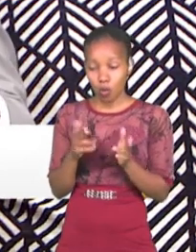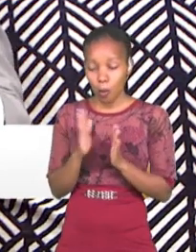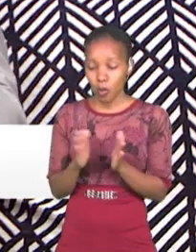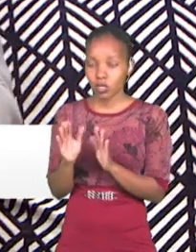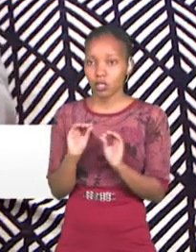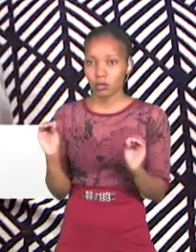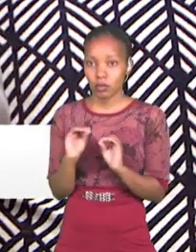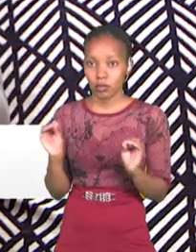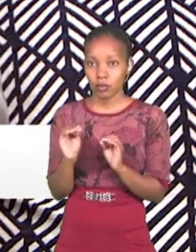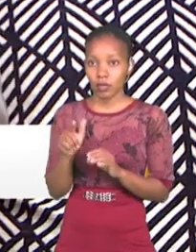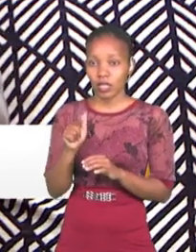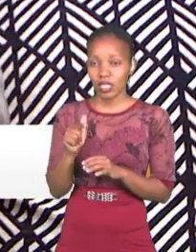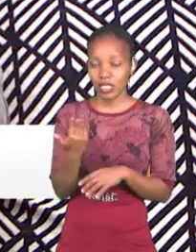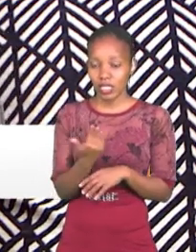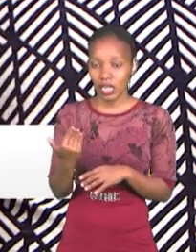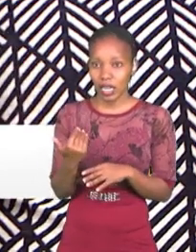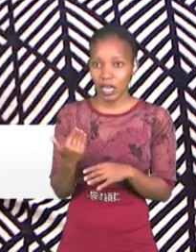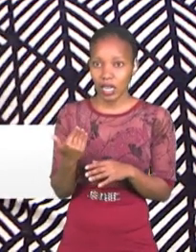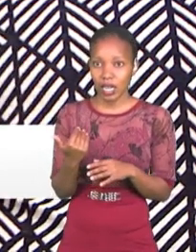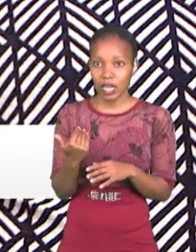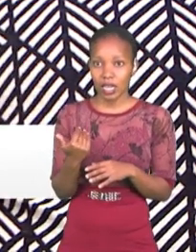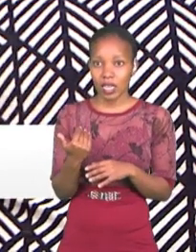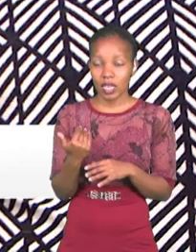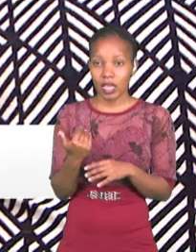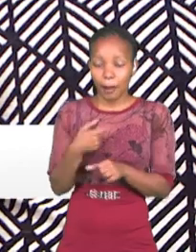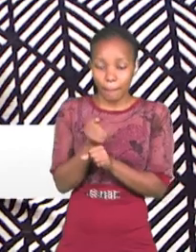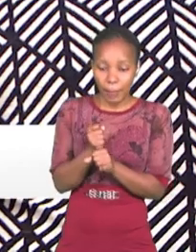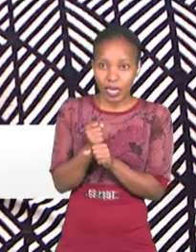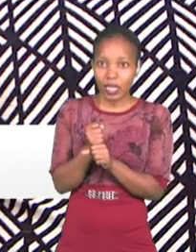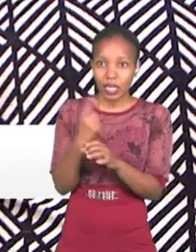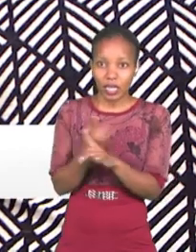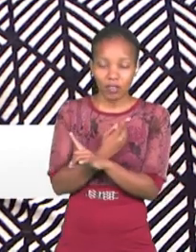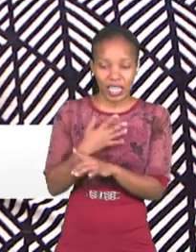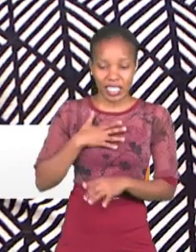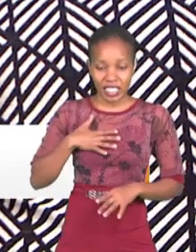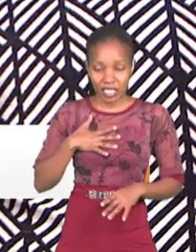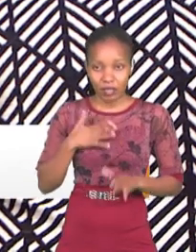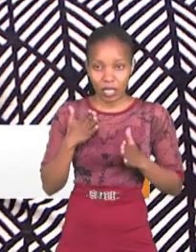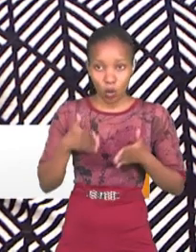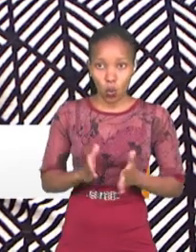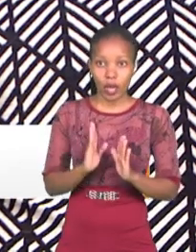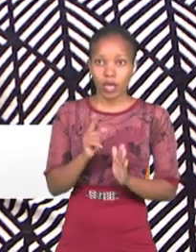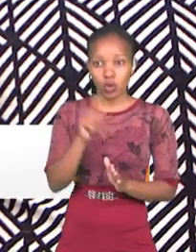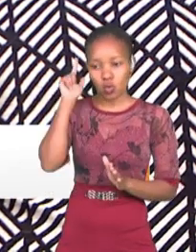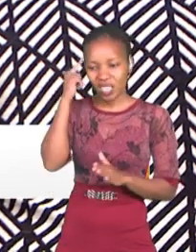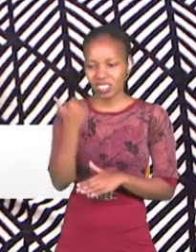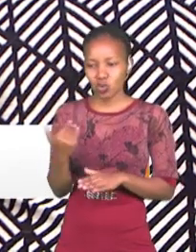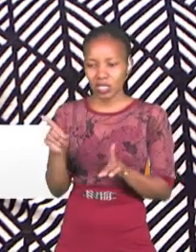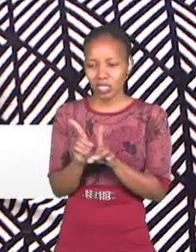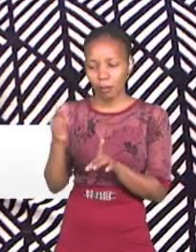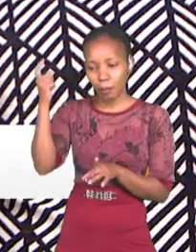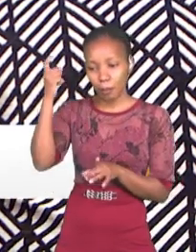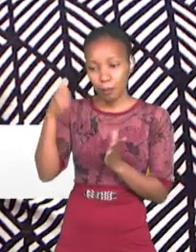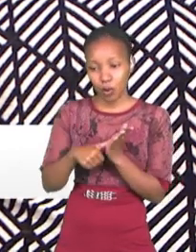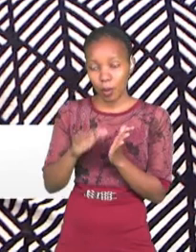procedure? This kid was actually maybe found in a different scientific procedure. Do you think such kids also have problems during